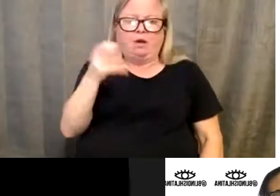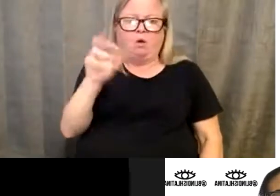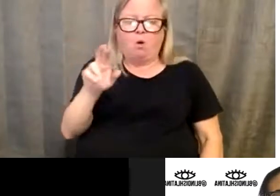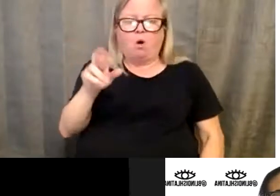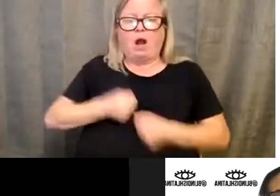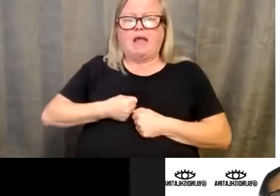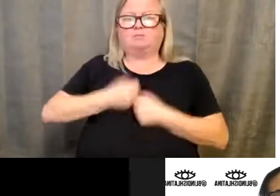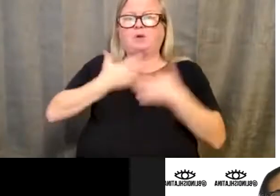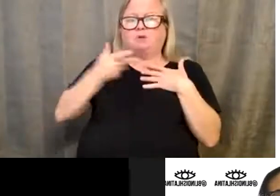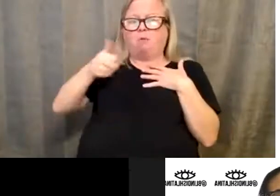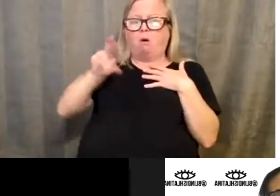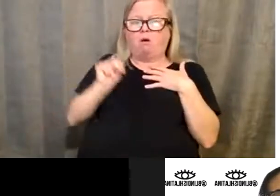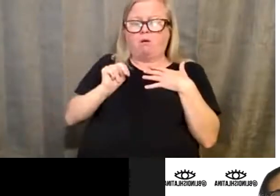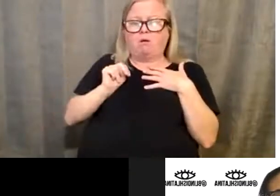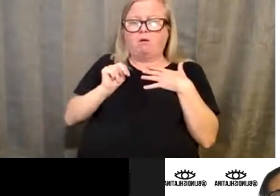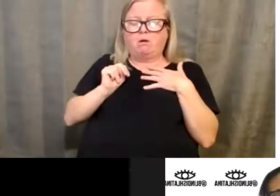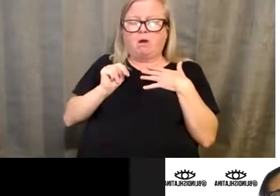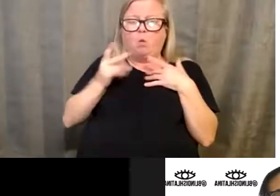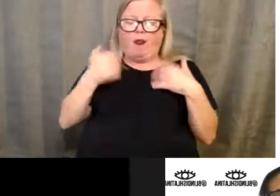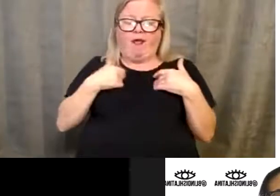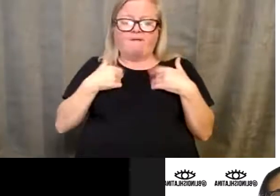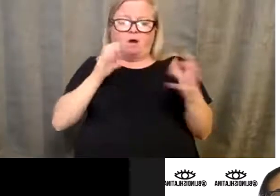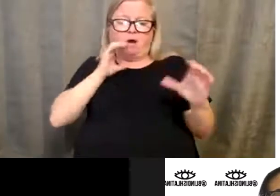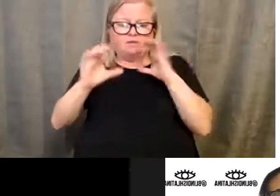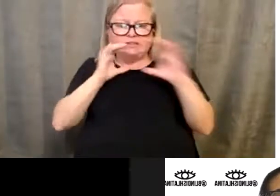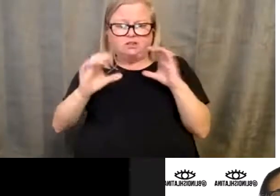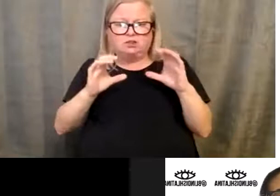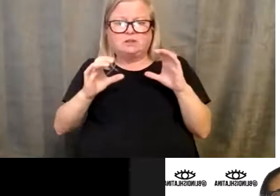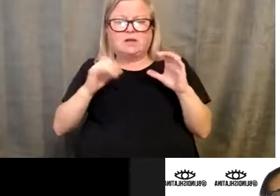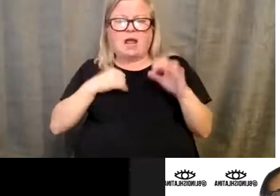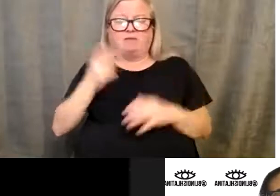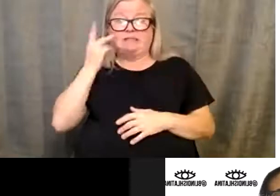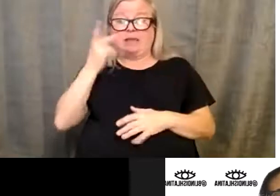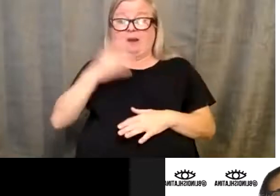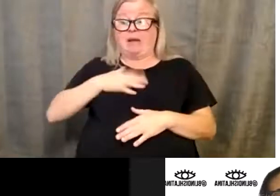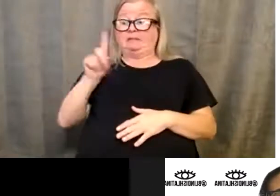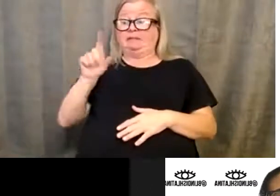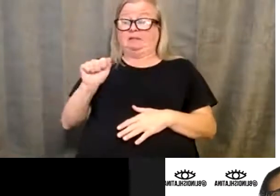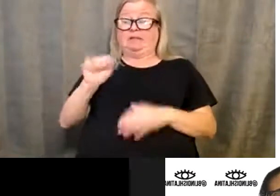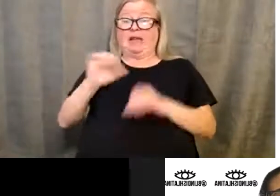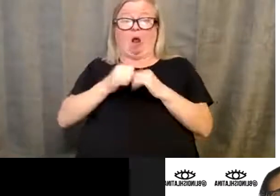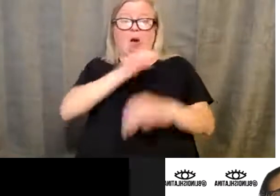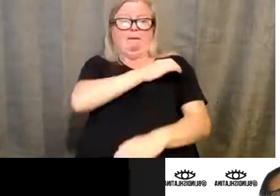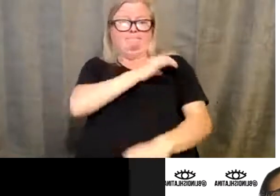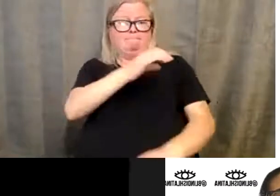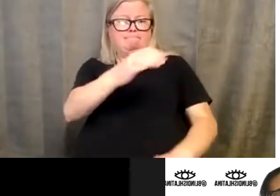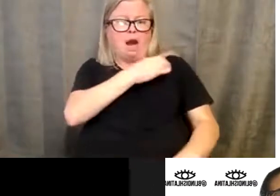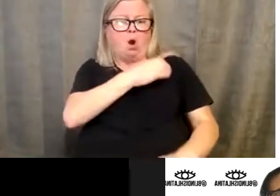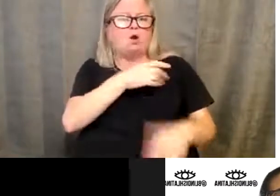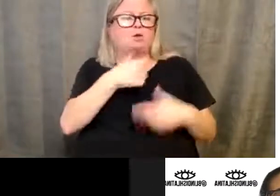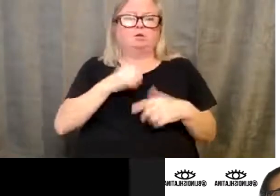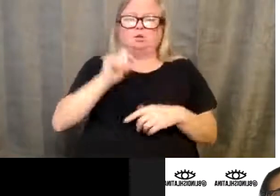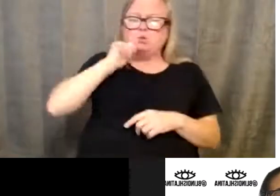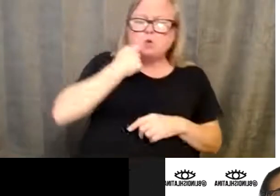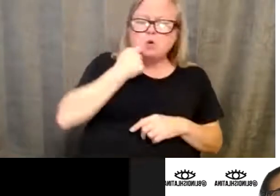And I wanted to have conversations where I was able to see my disability in a way that was empowering, that was cool. Like